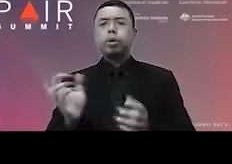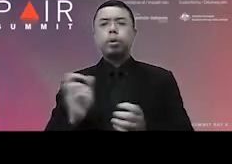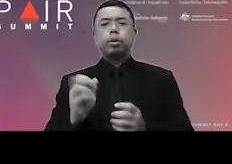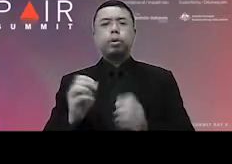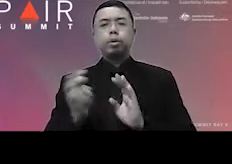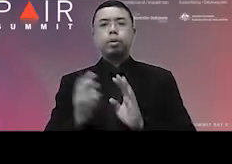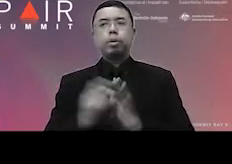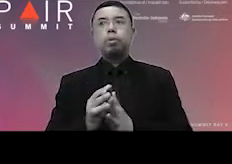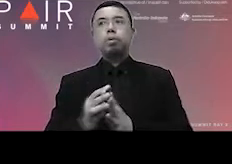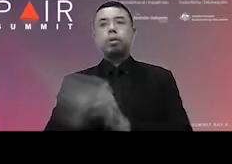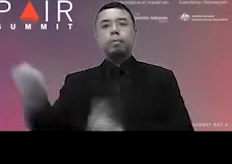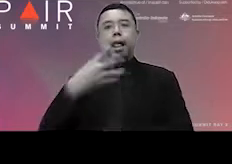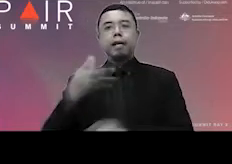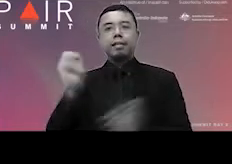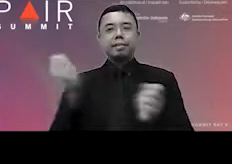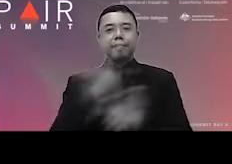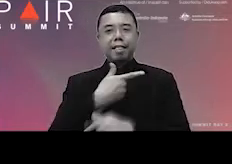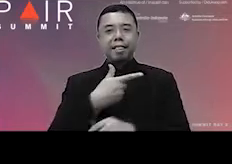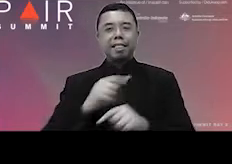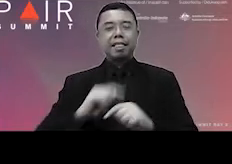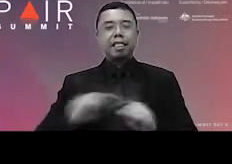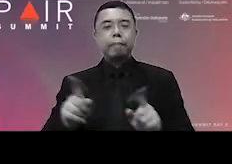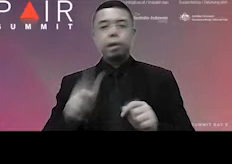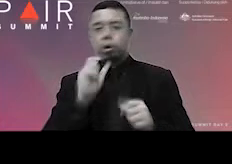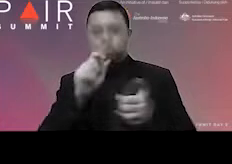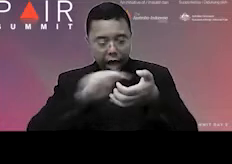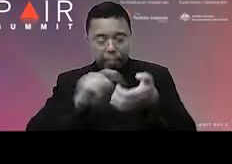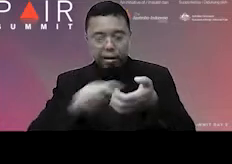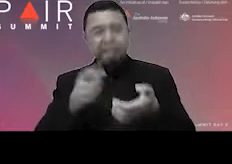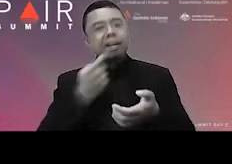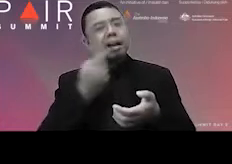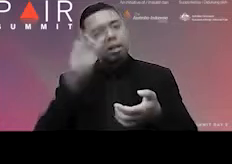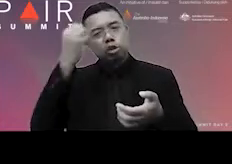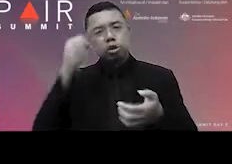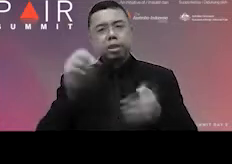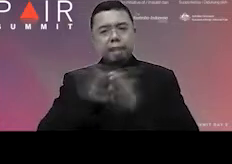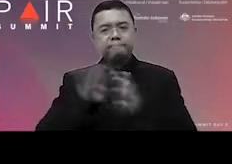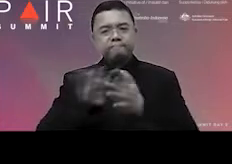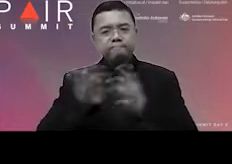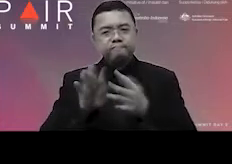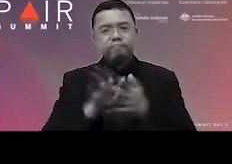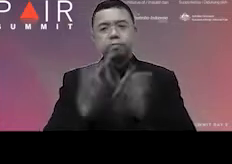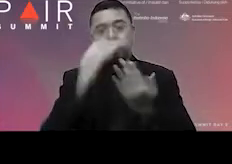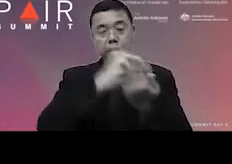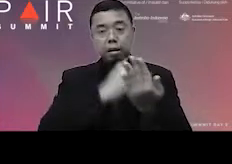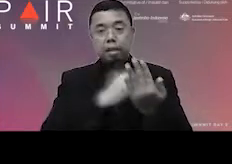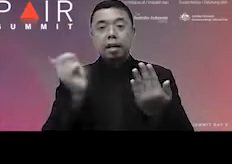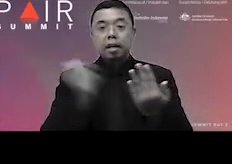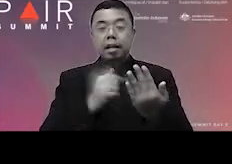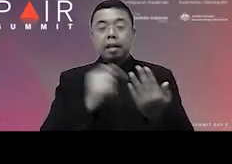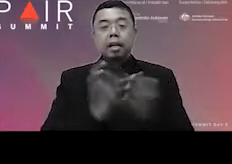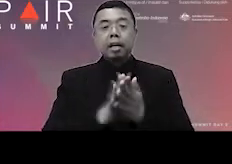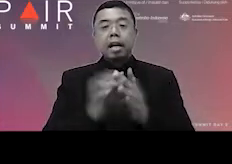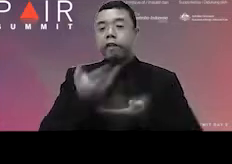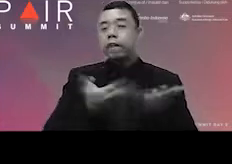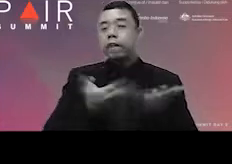was sometimes difficult to access, and data from health facilities were not entered in timely manner. So there is a risk